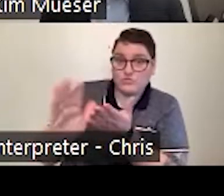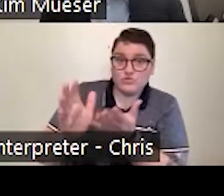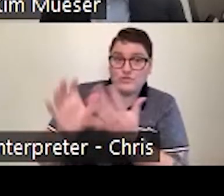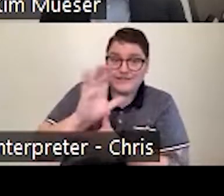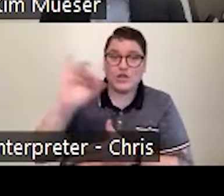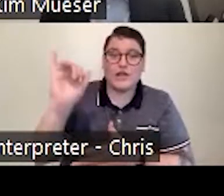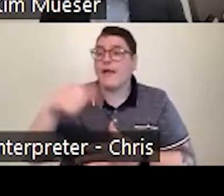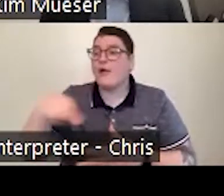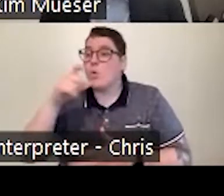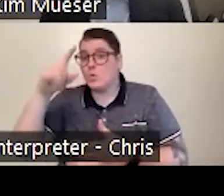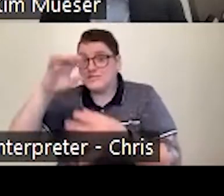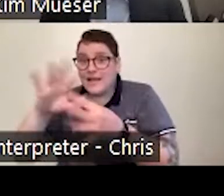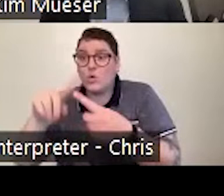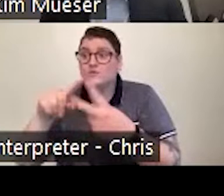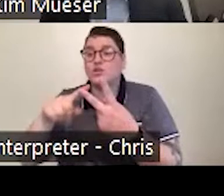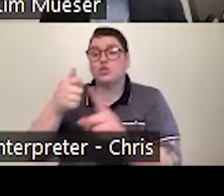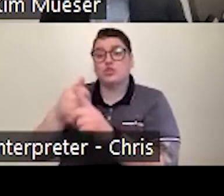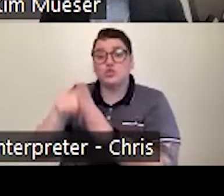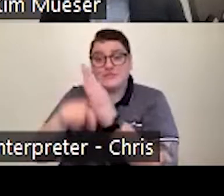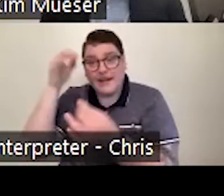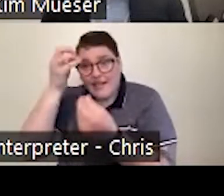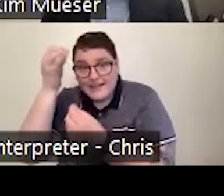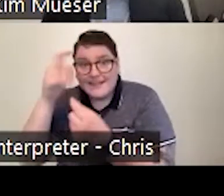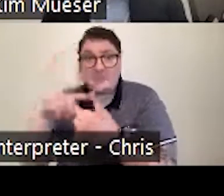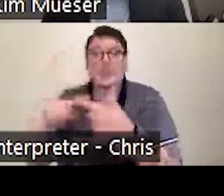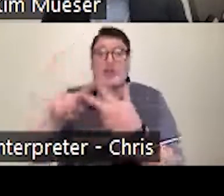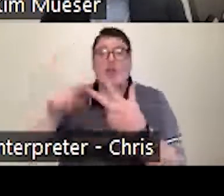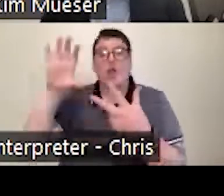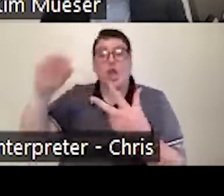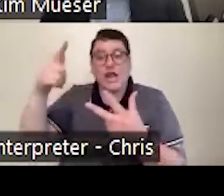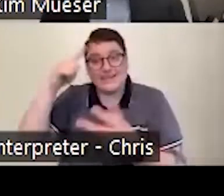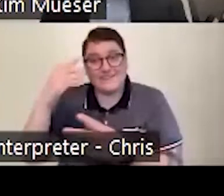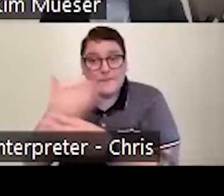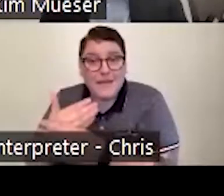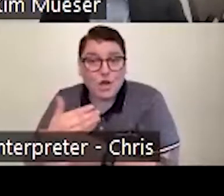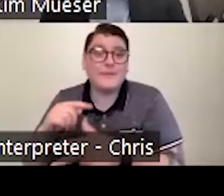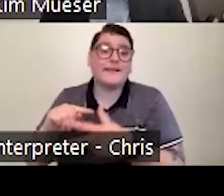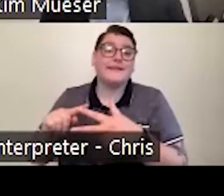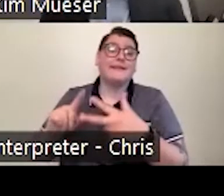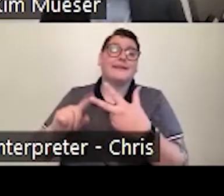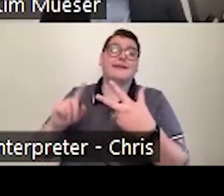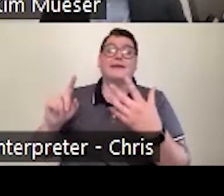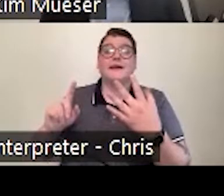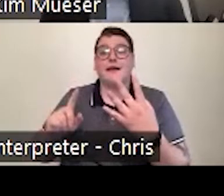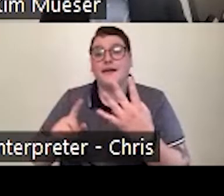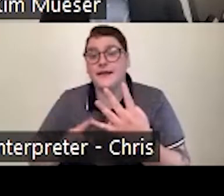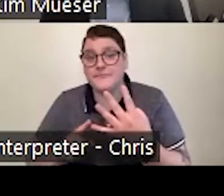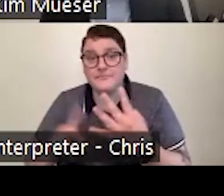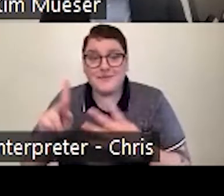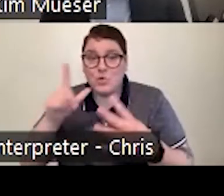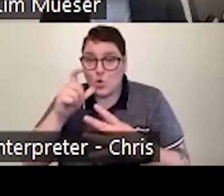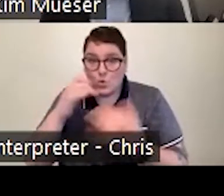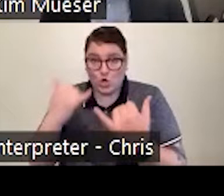psychosis, with suicidal ideation, with cognitive impairment, with people who are either currently